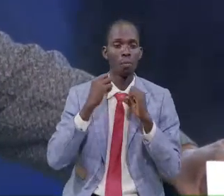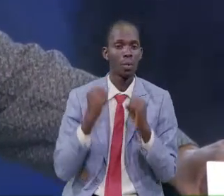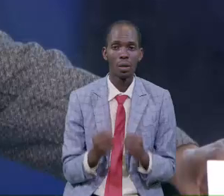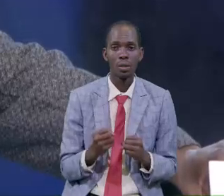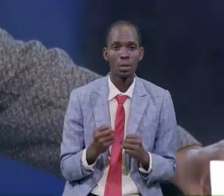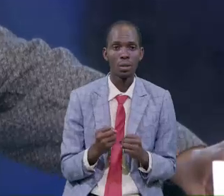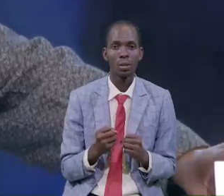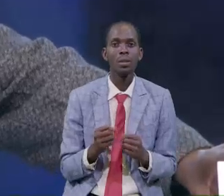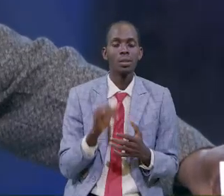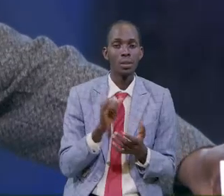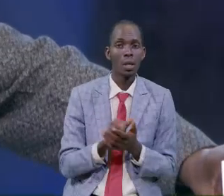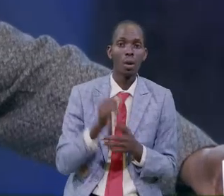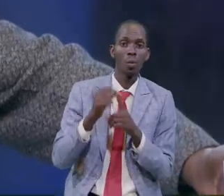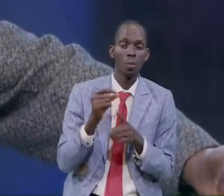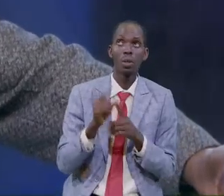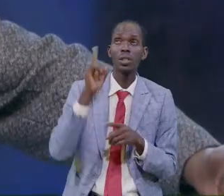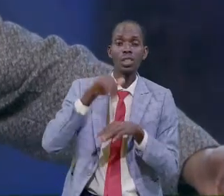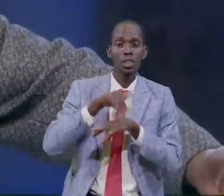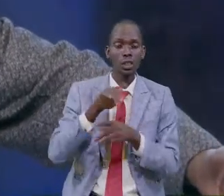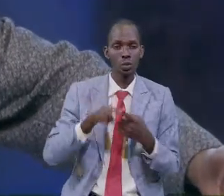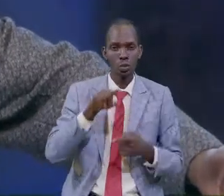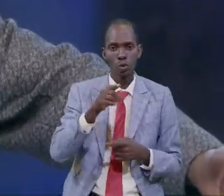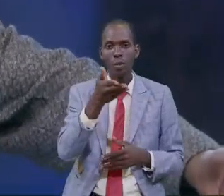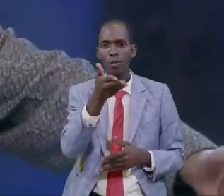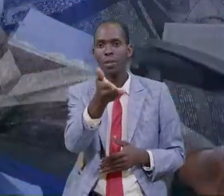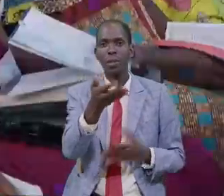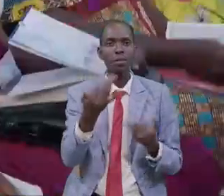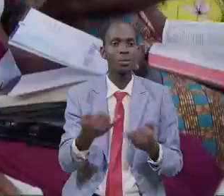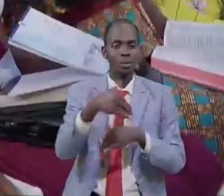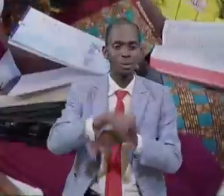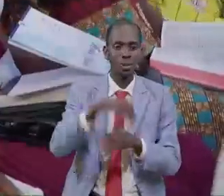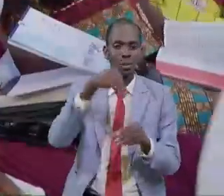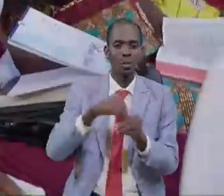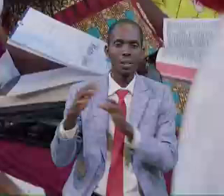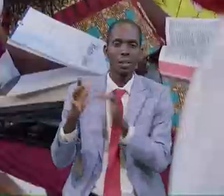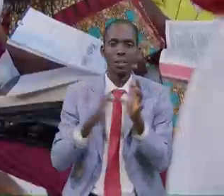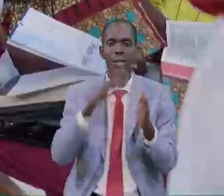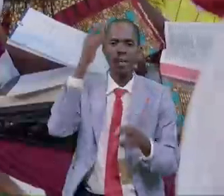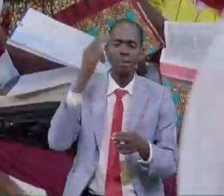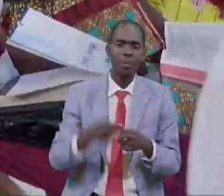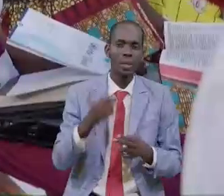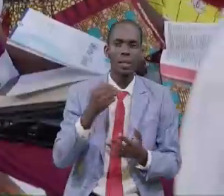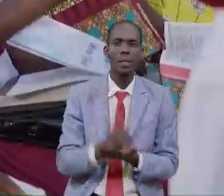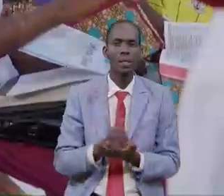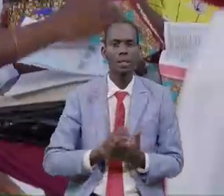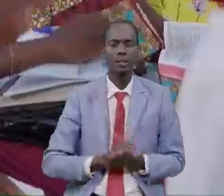to you where you are there tonight in Jesus' name.